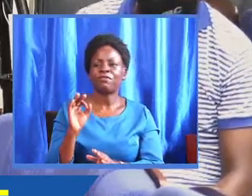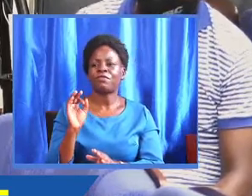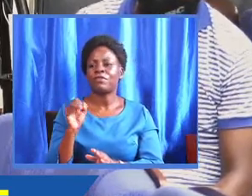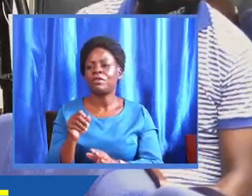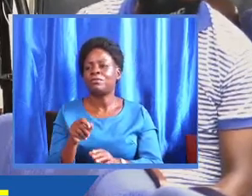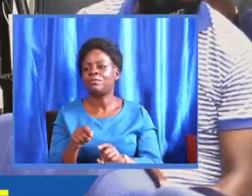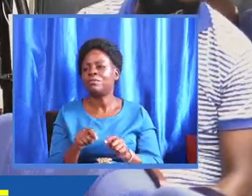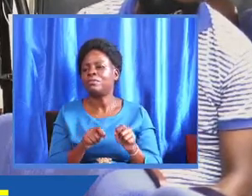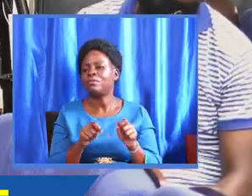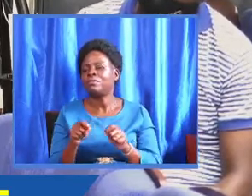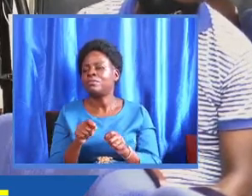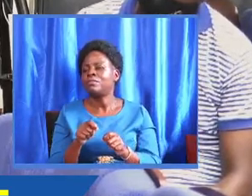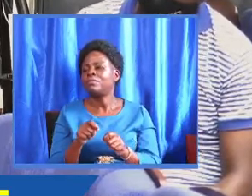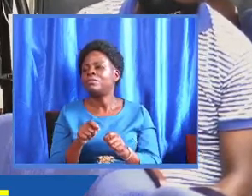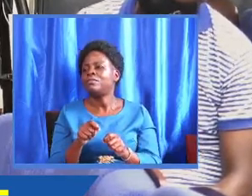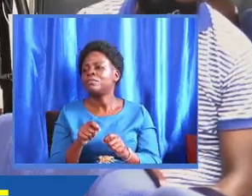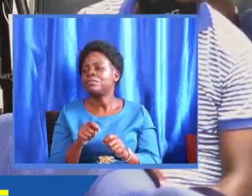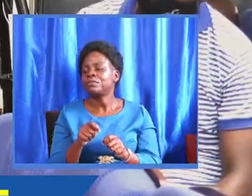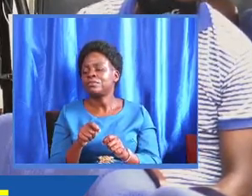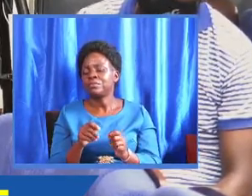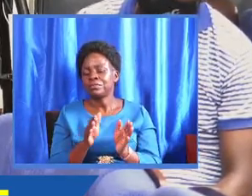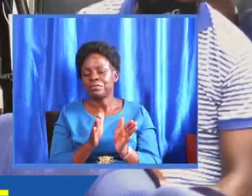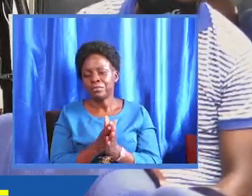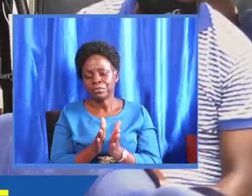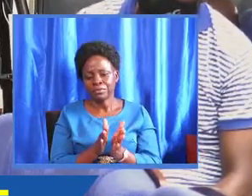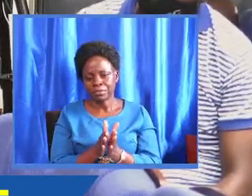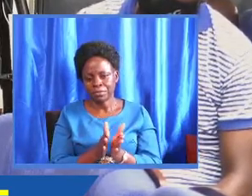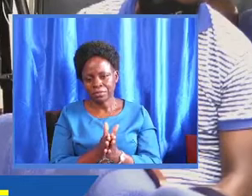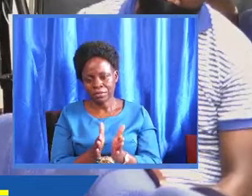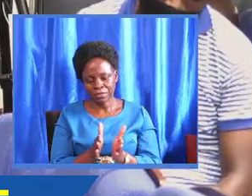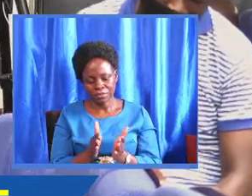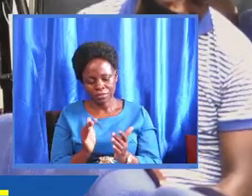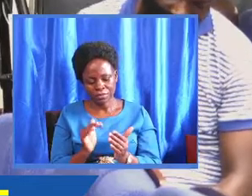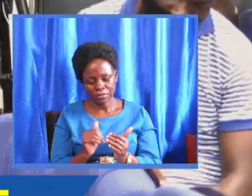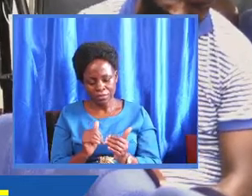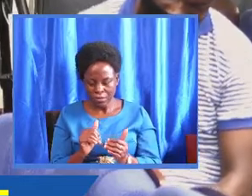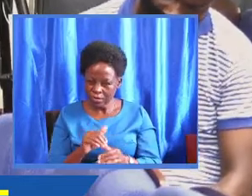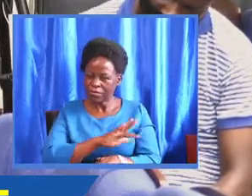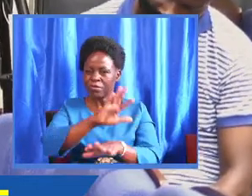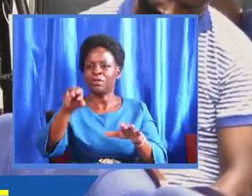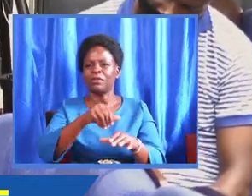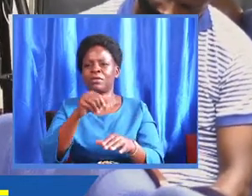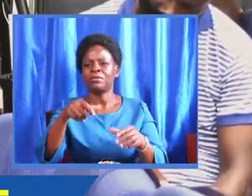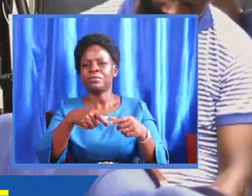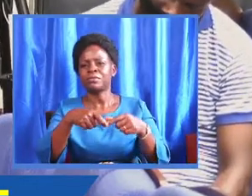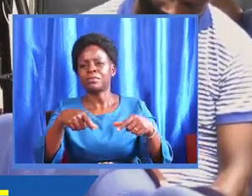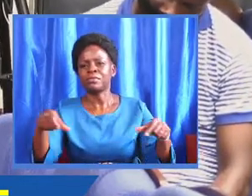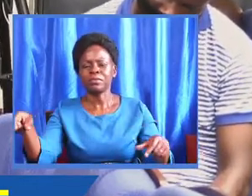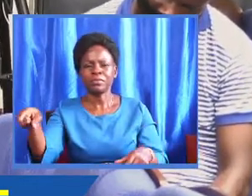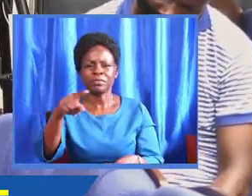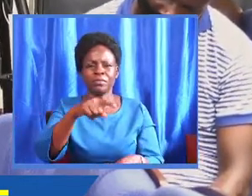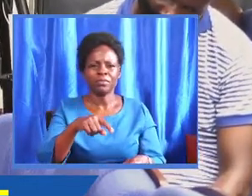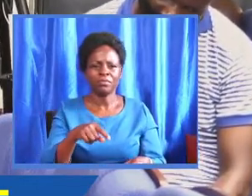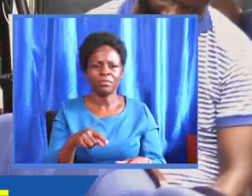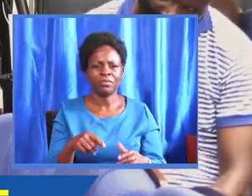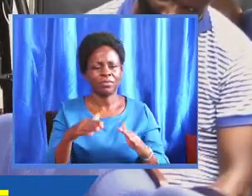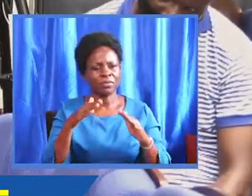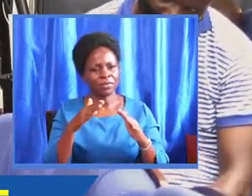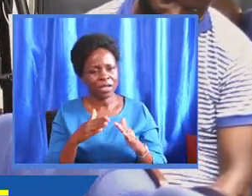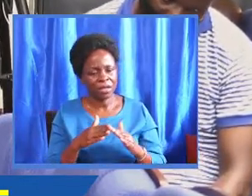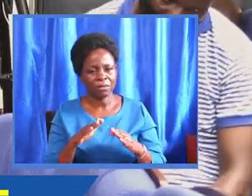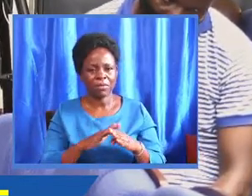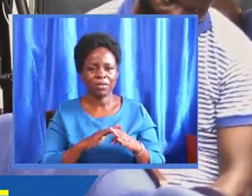kindly put us to speed. And to all the other panelists, real estate protagonists,